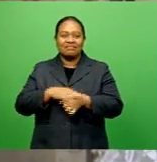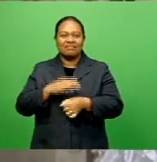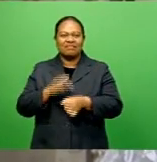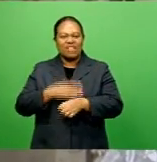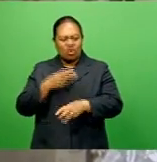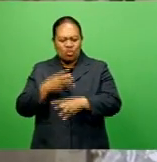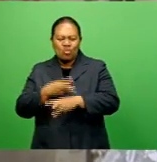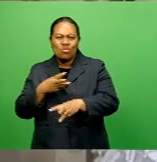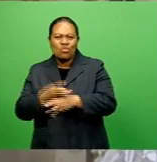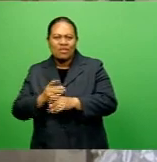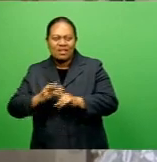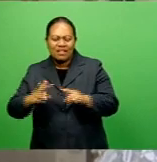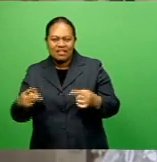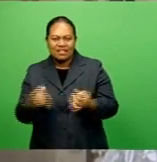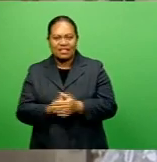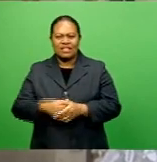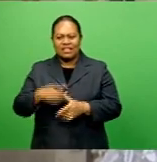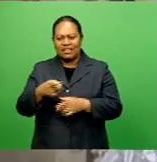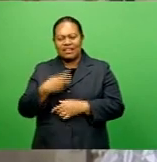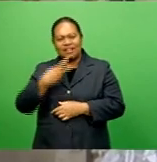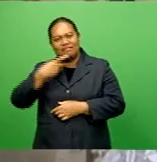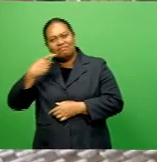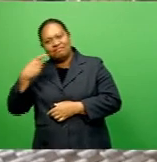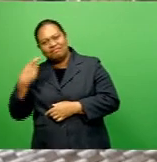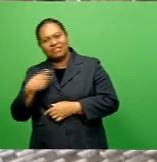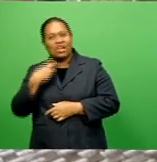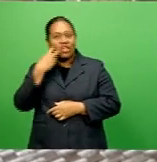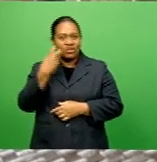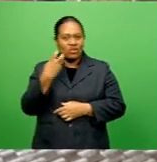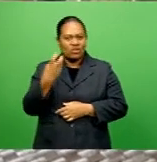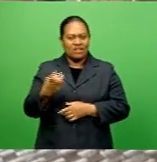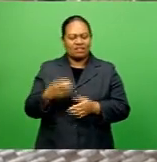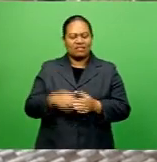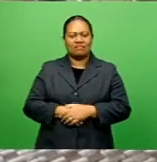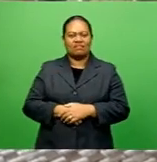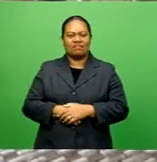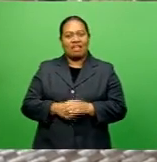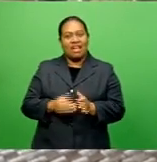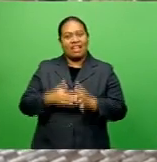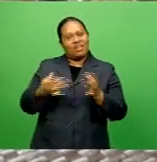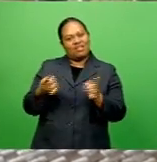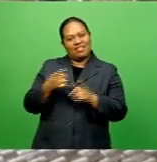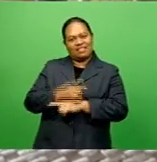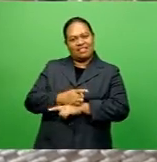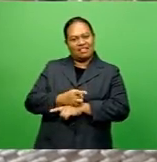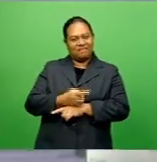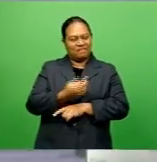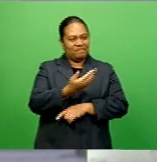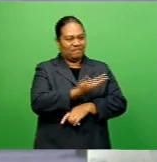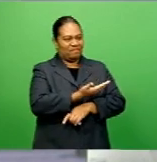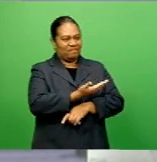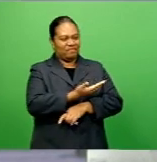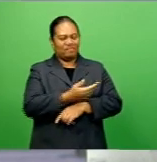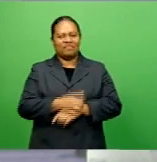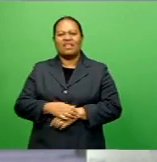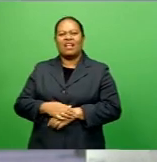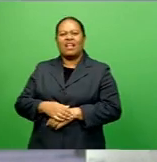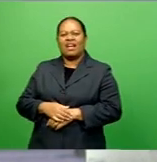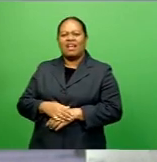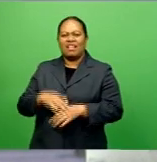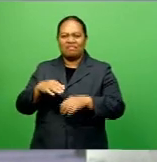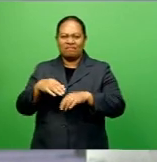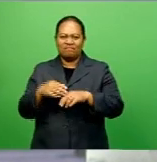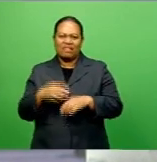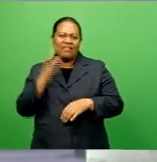from other the tourist attraction items. We switched to mats, wreath, salu-salu,